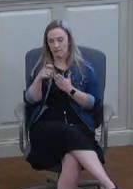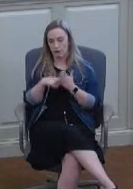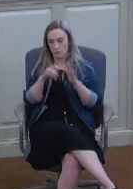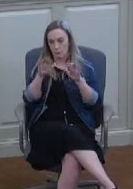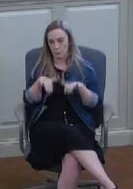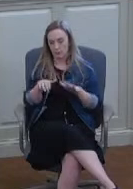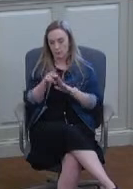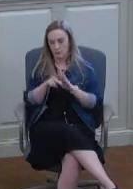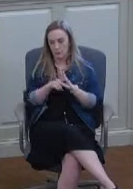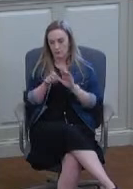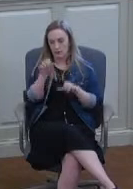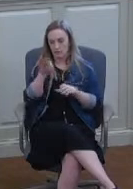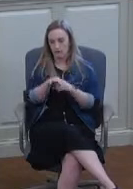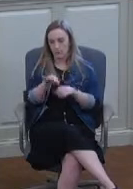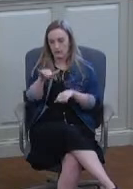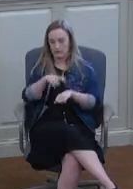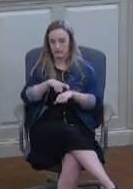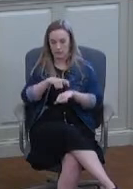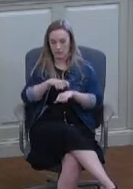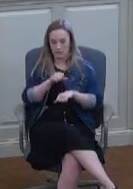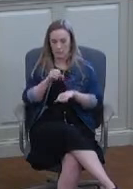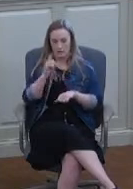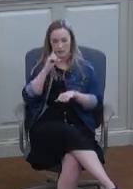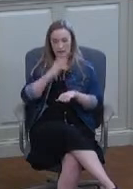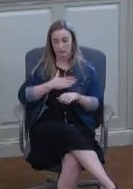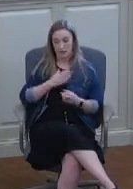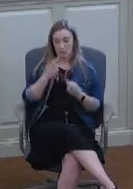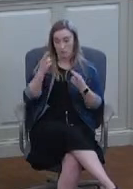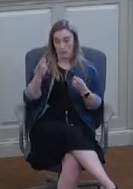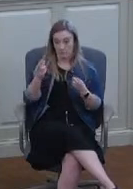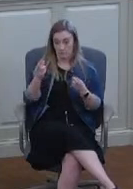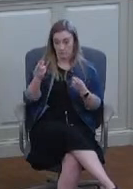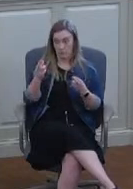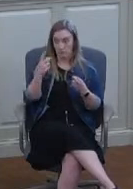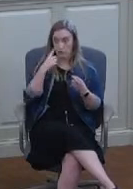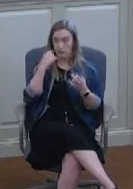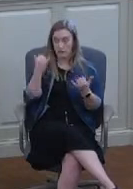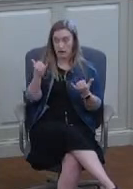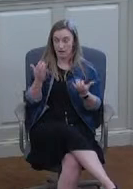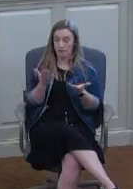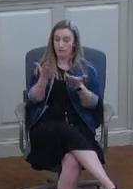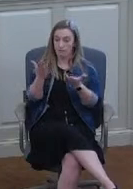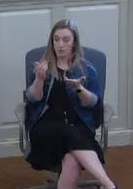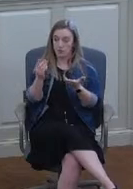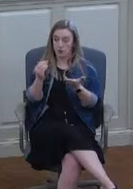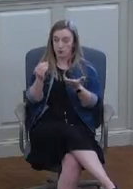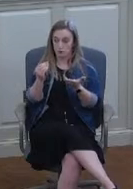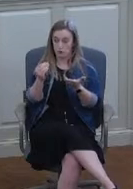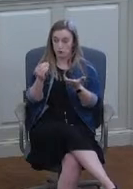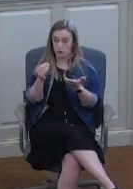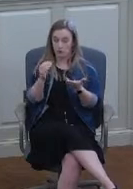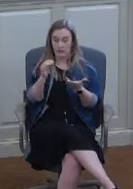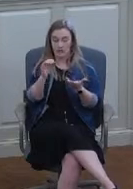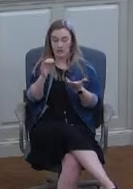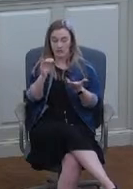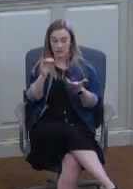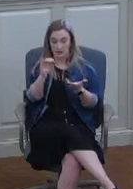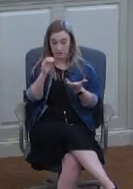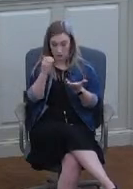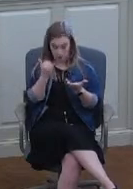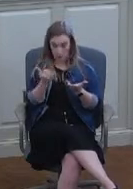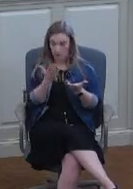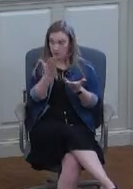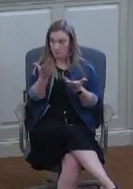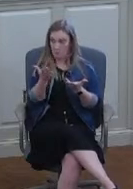and you can vote on it at that time. So I think what my recommendation would be to have a motion to lay the current motion on the table, and